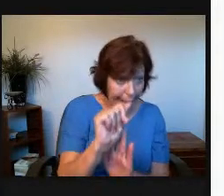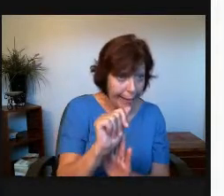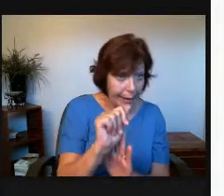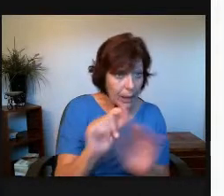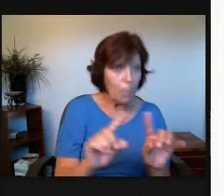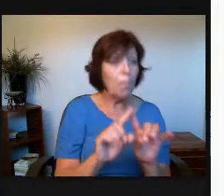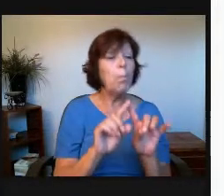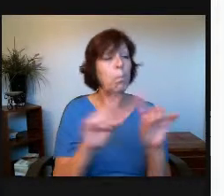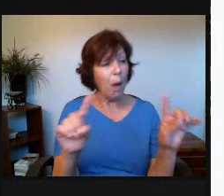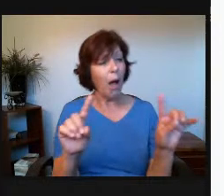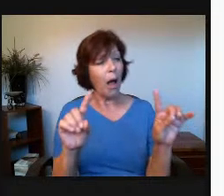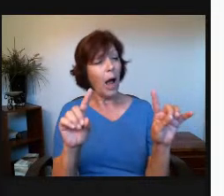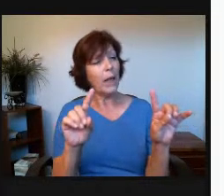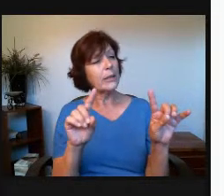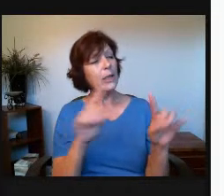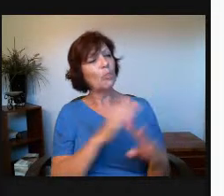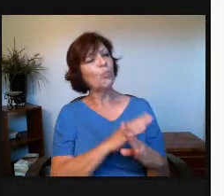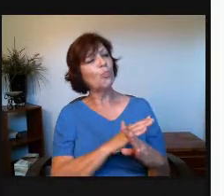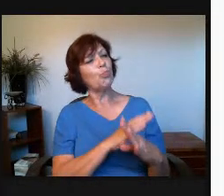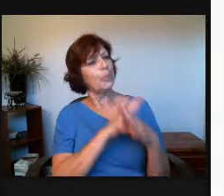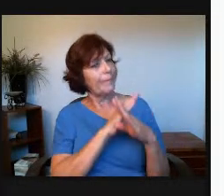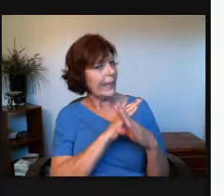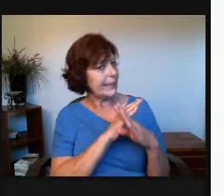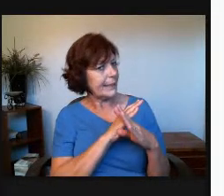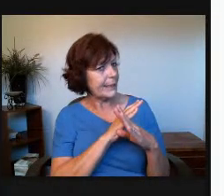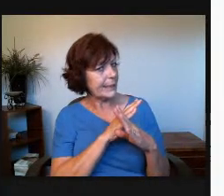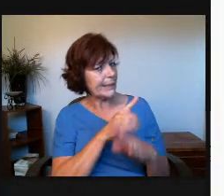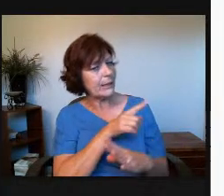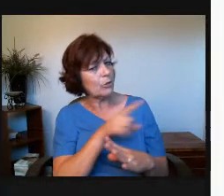but that prevents somebody from